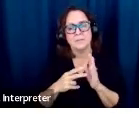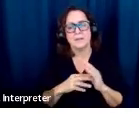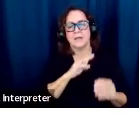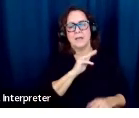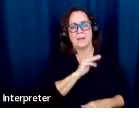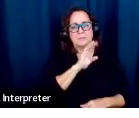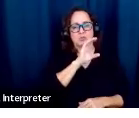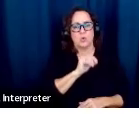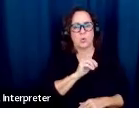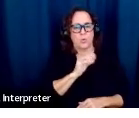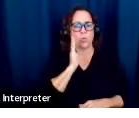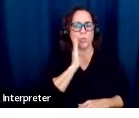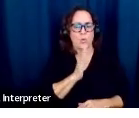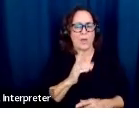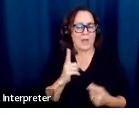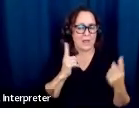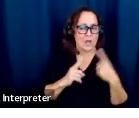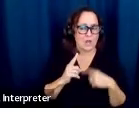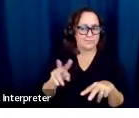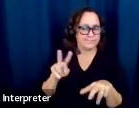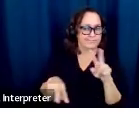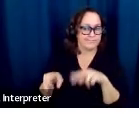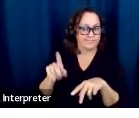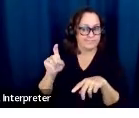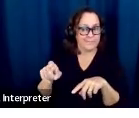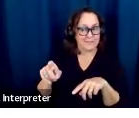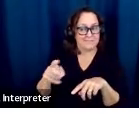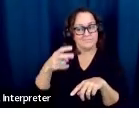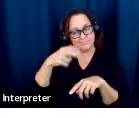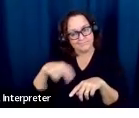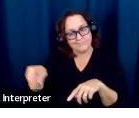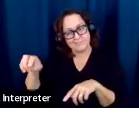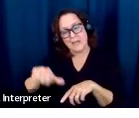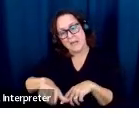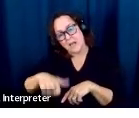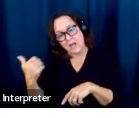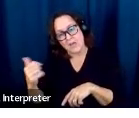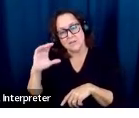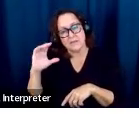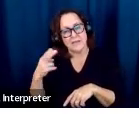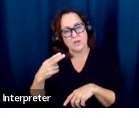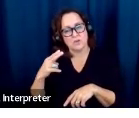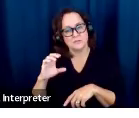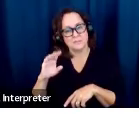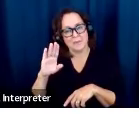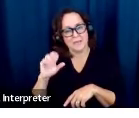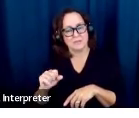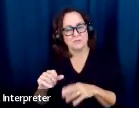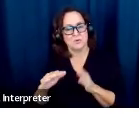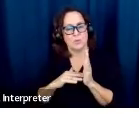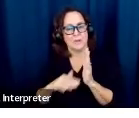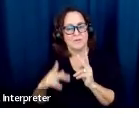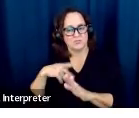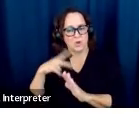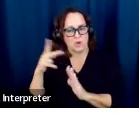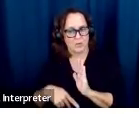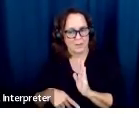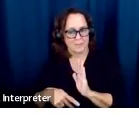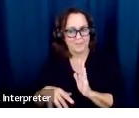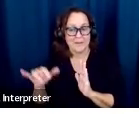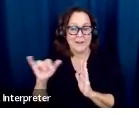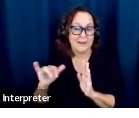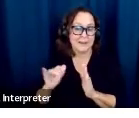then consider whether the individual needs to transition to another HCBS waiver program that can accommodate the participant's needs, such